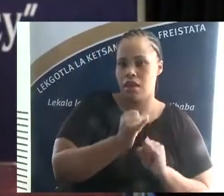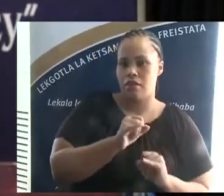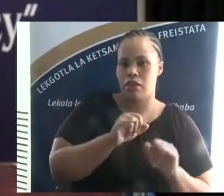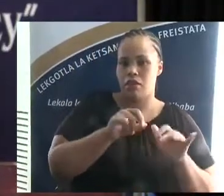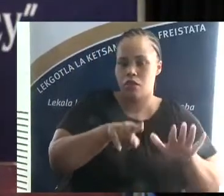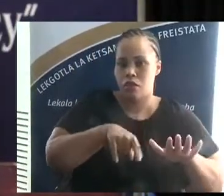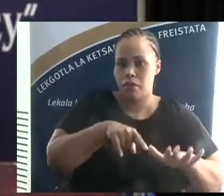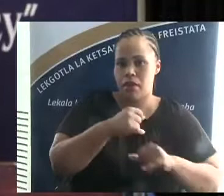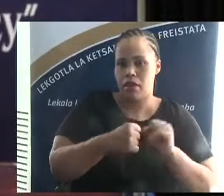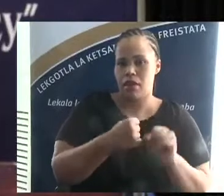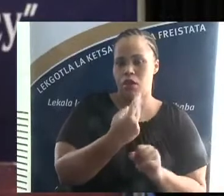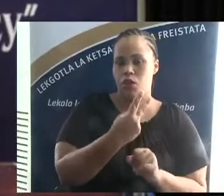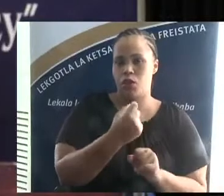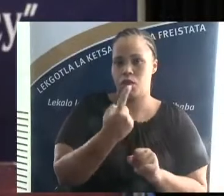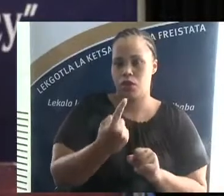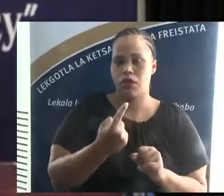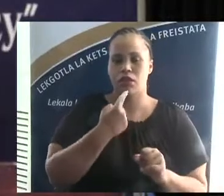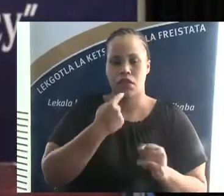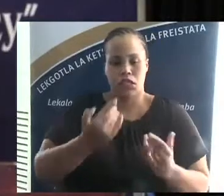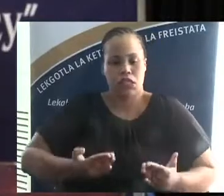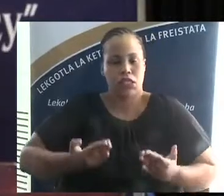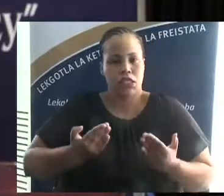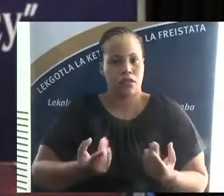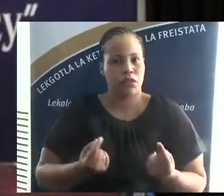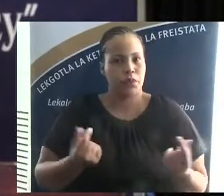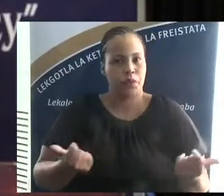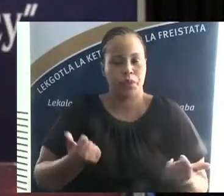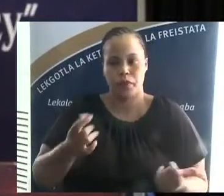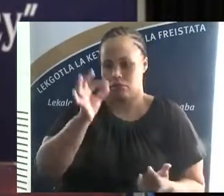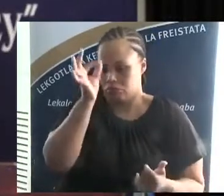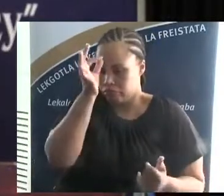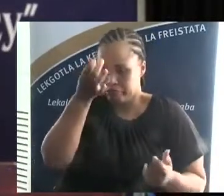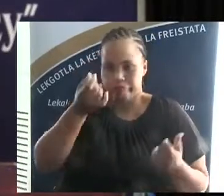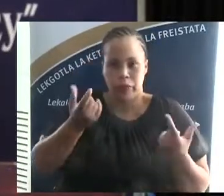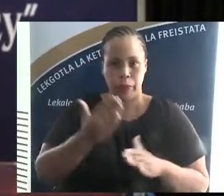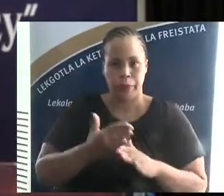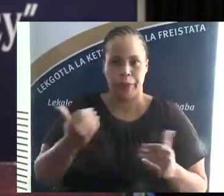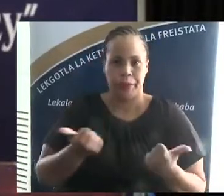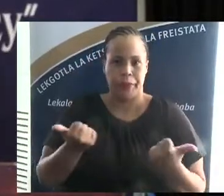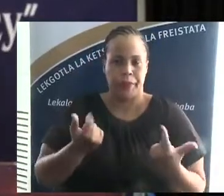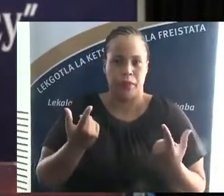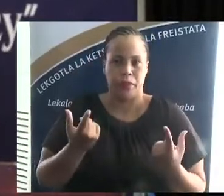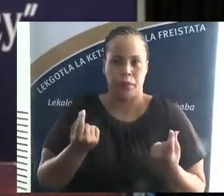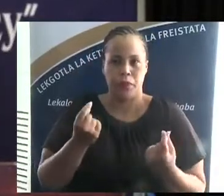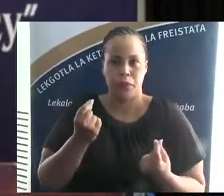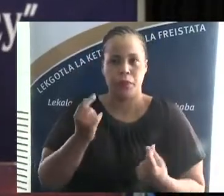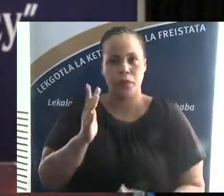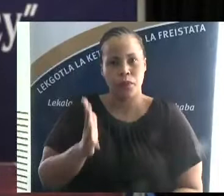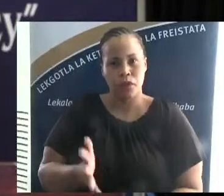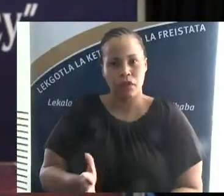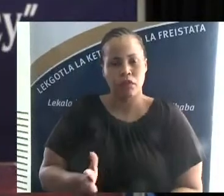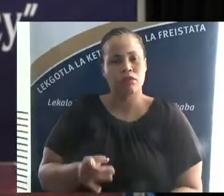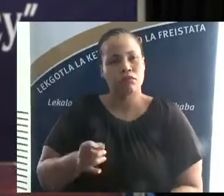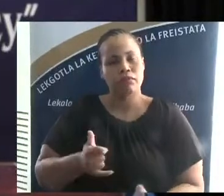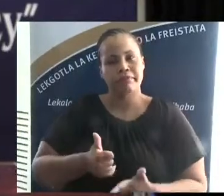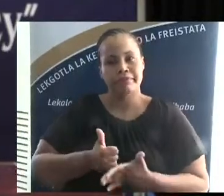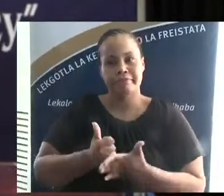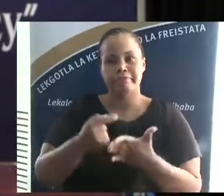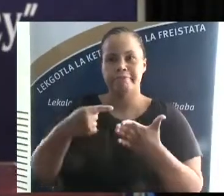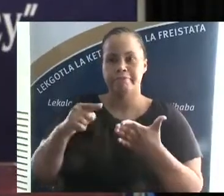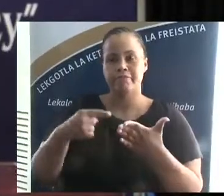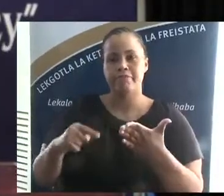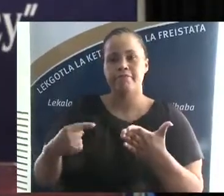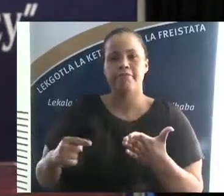service delivery, good governance, fiscal and financial management to further promote the improvement of audit outcomes in